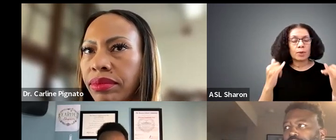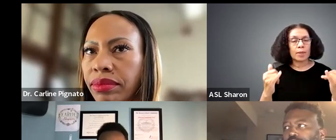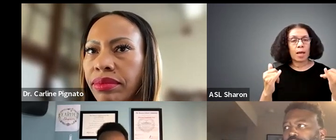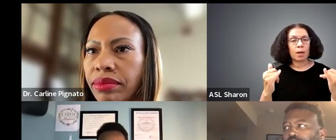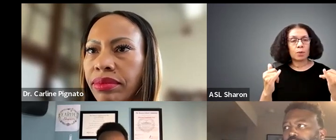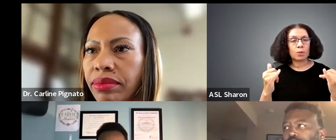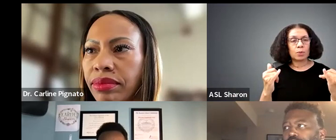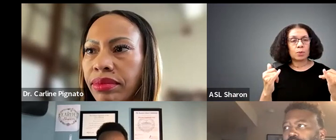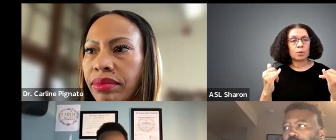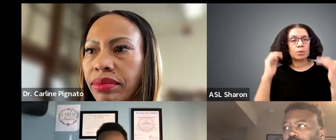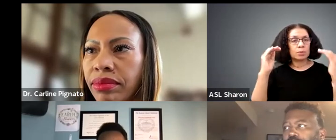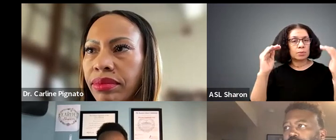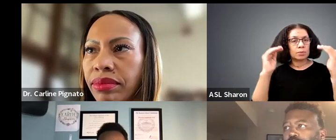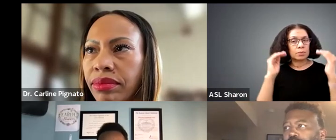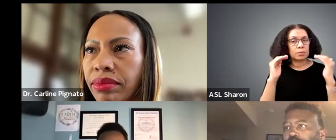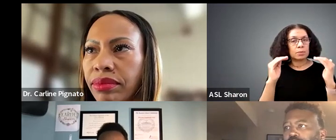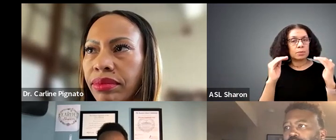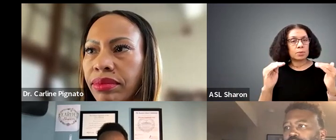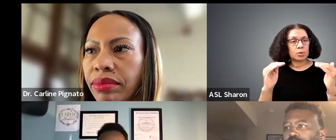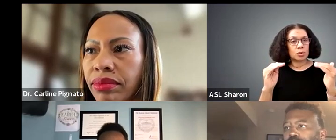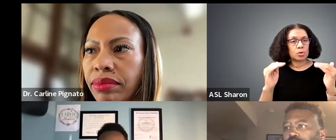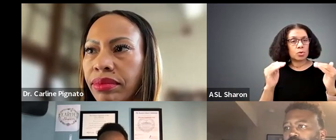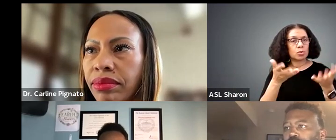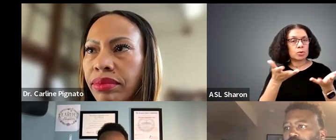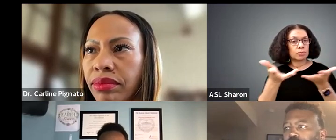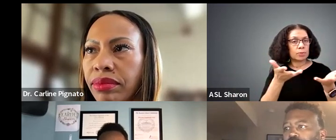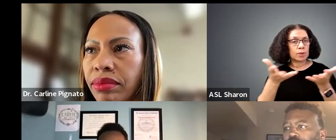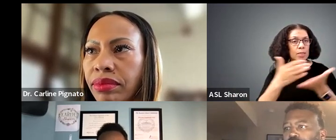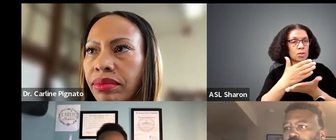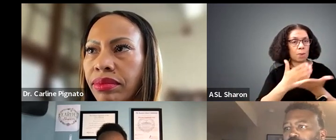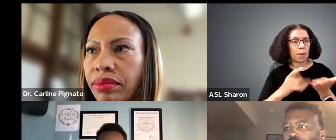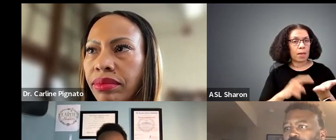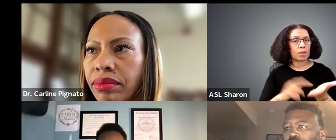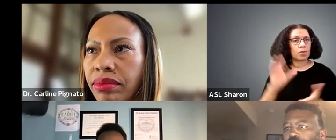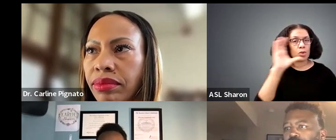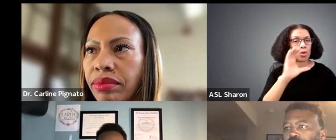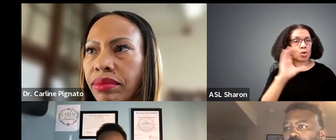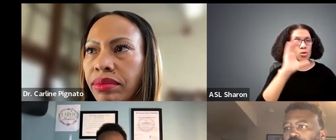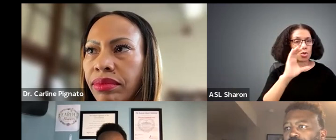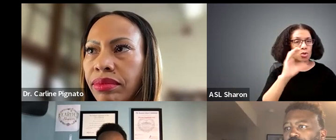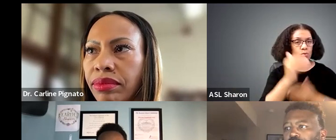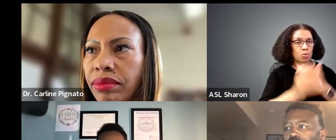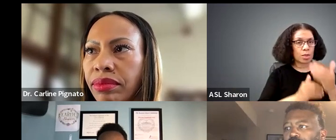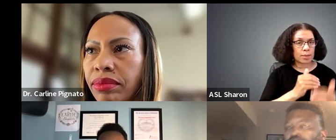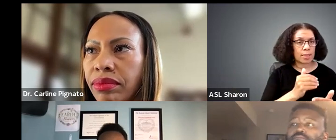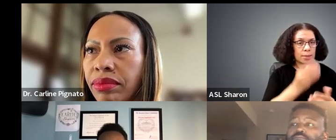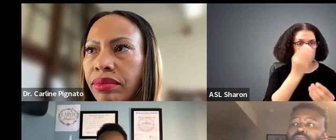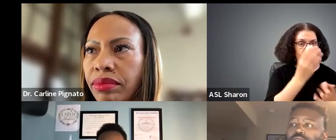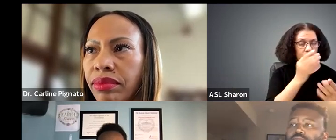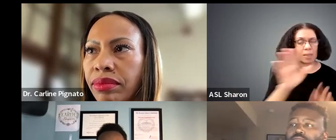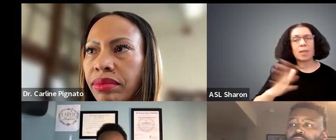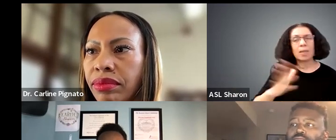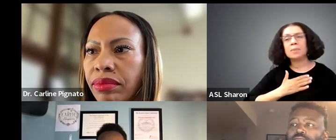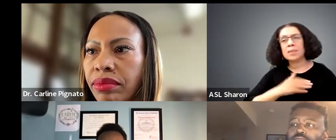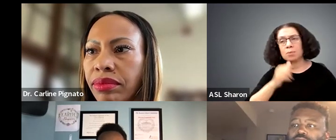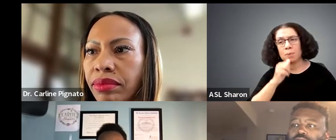to the engagement portion of the search process update. Please bear with me. There is quite a bit of